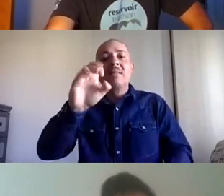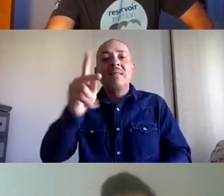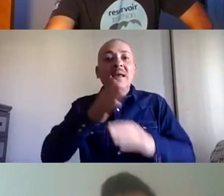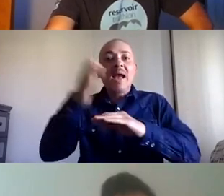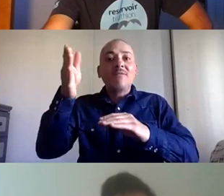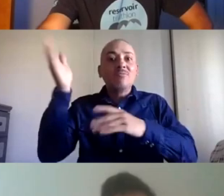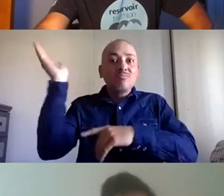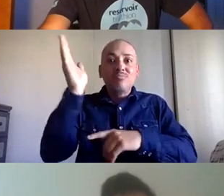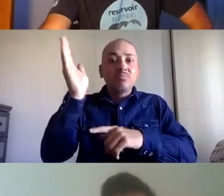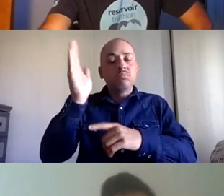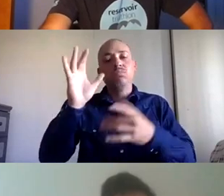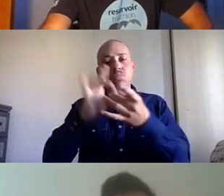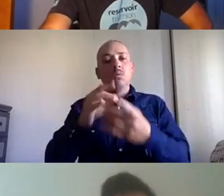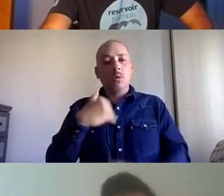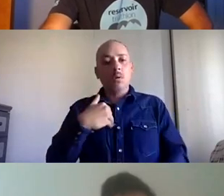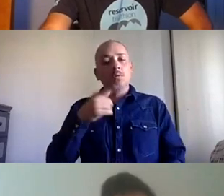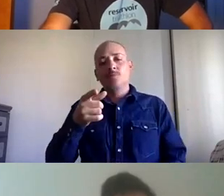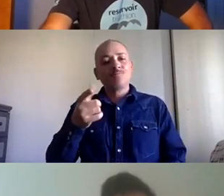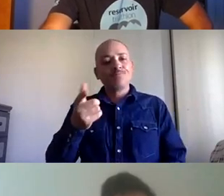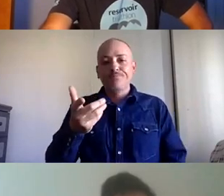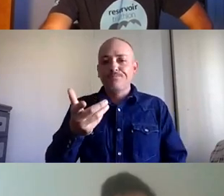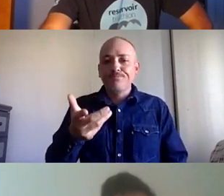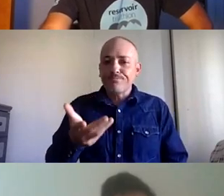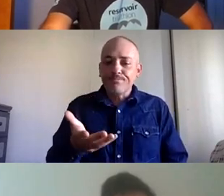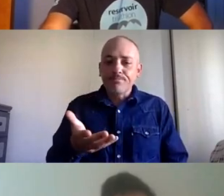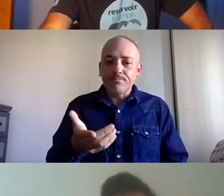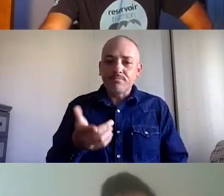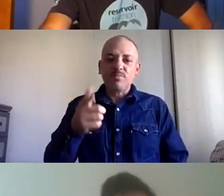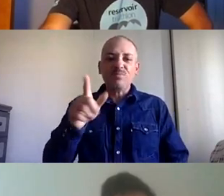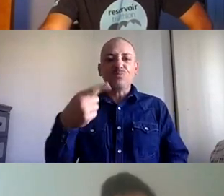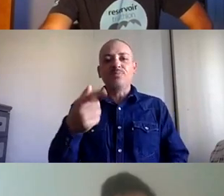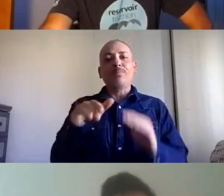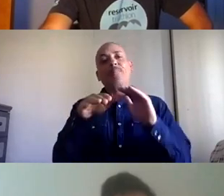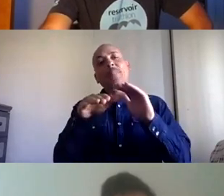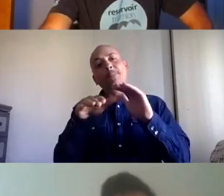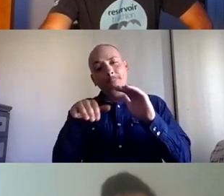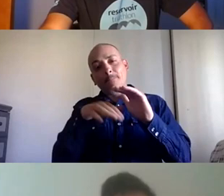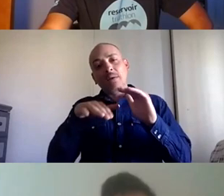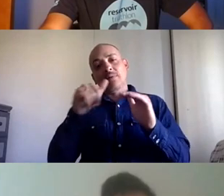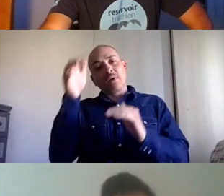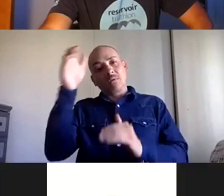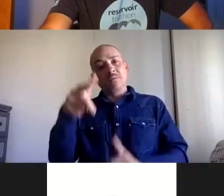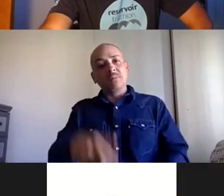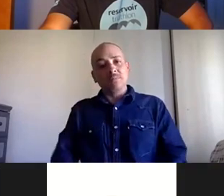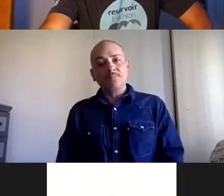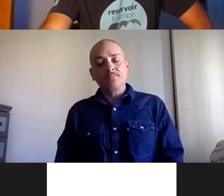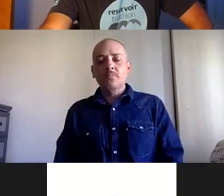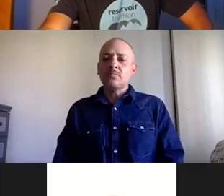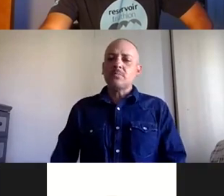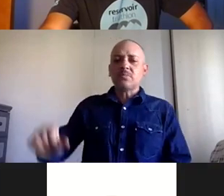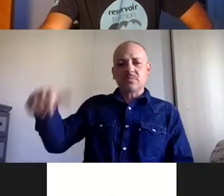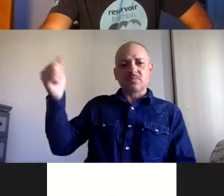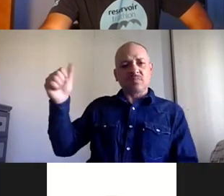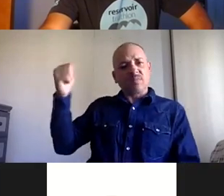done. This is basically the basis of the reinforcement learning. How much of